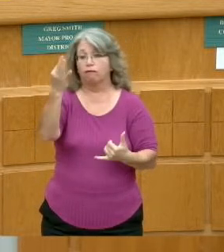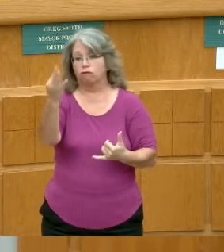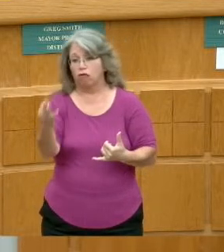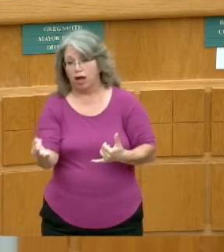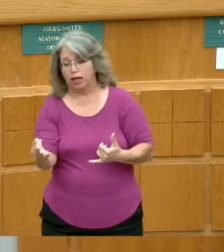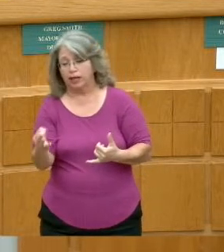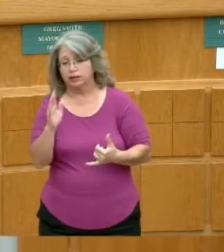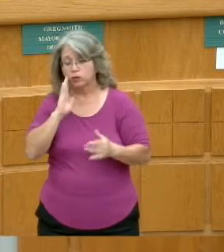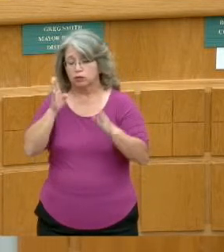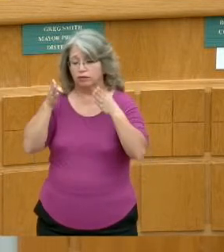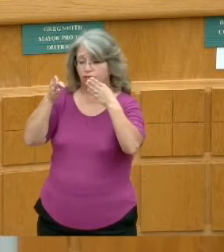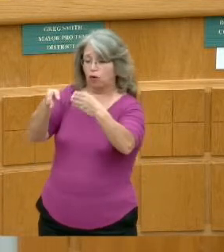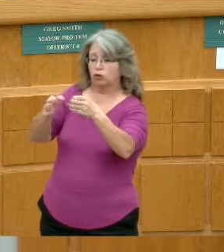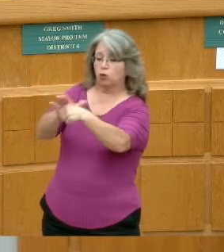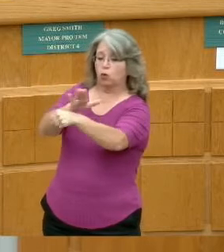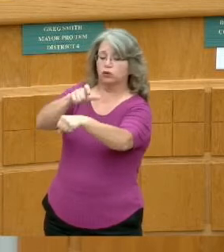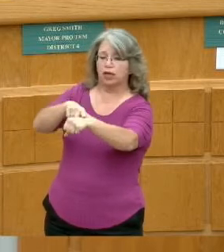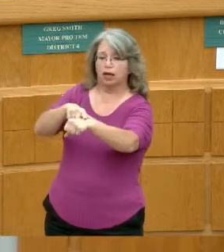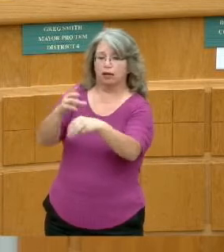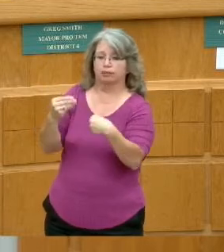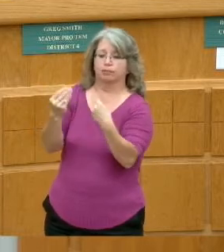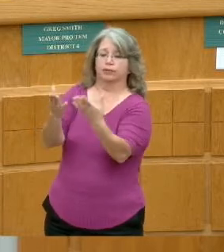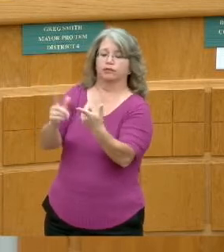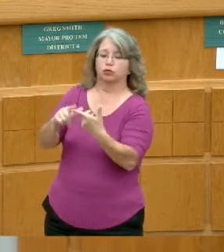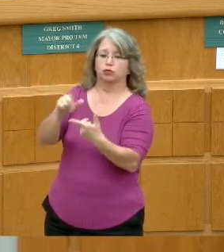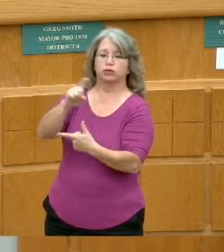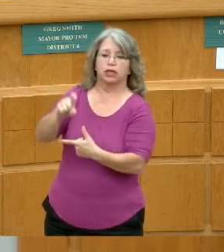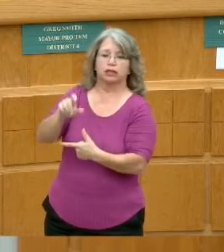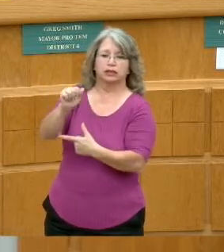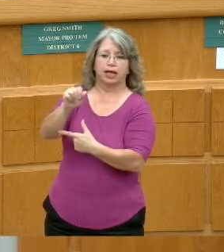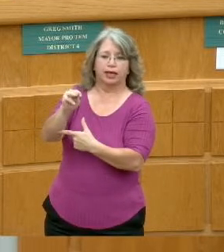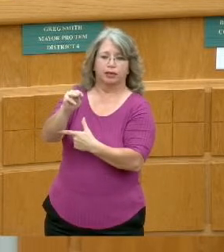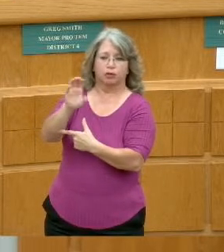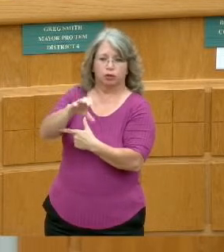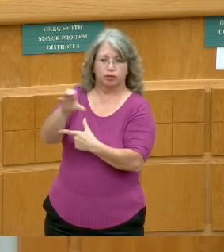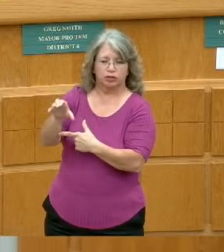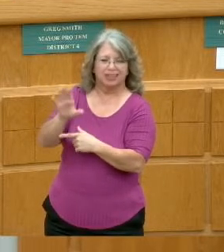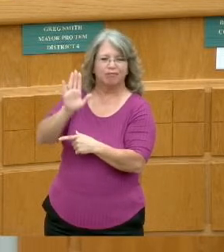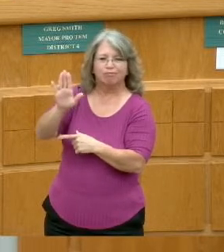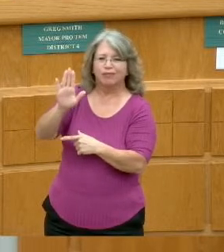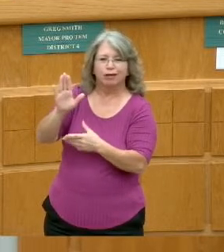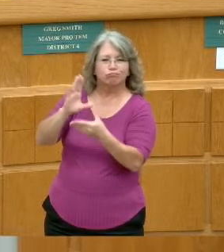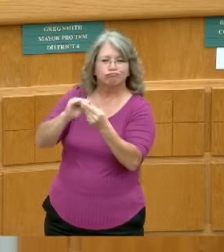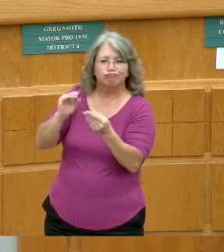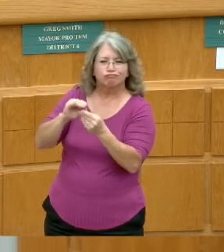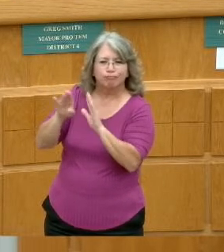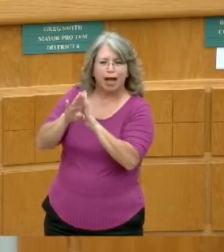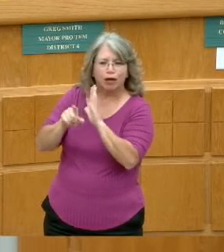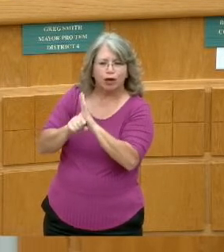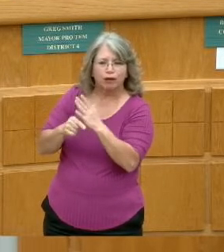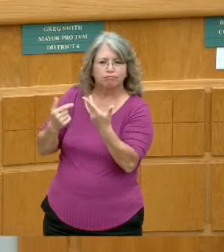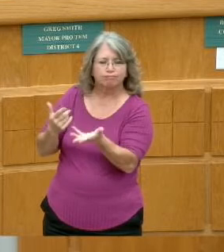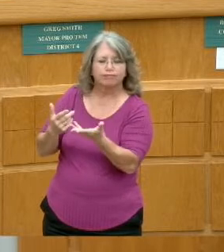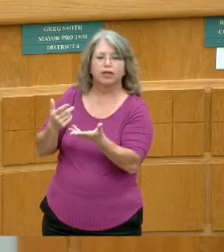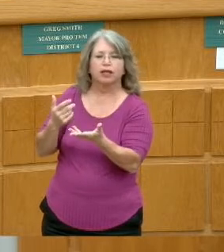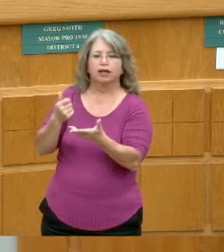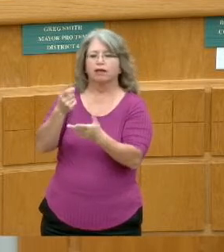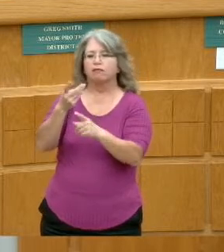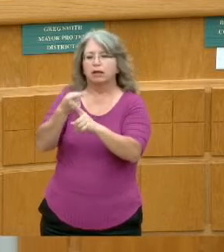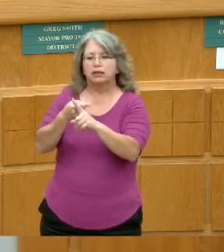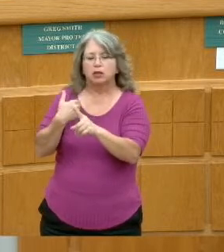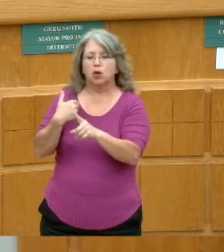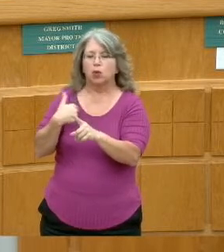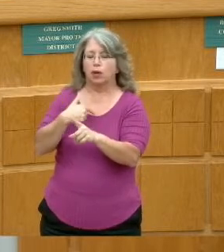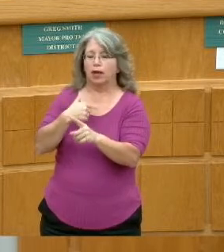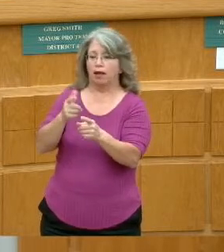the entire time to Texas A&M Corpus Christi. And the background on them is that several months ago, we asked Texas A&M Corpus